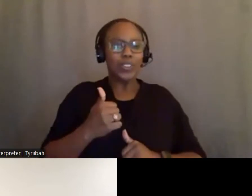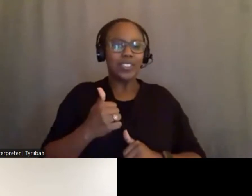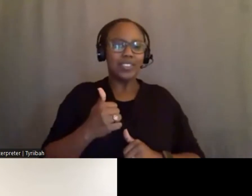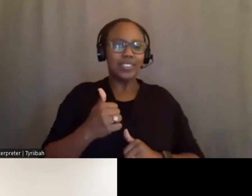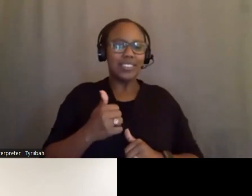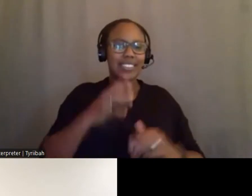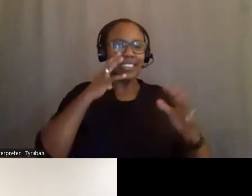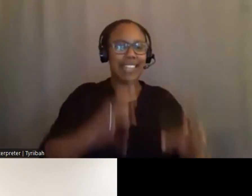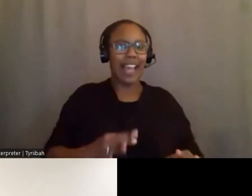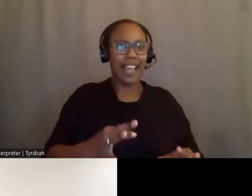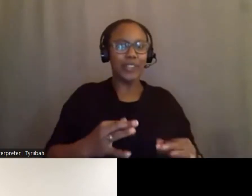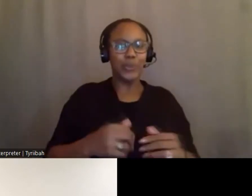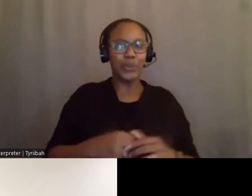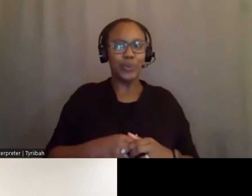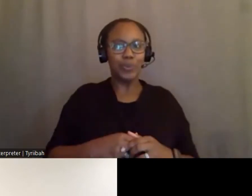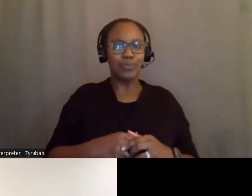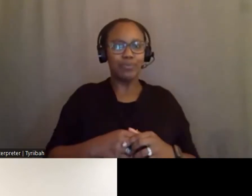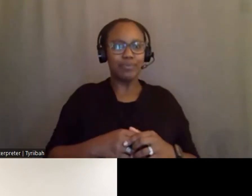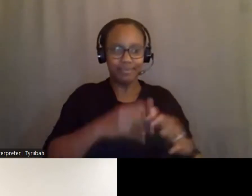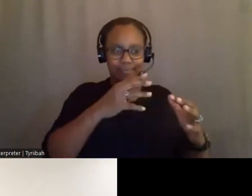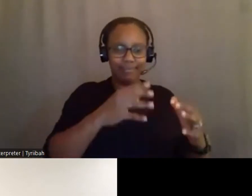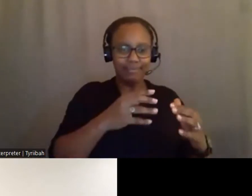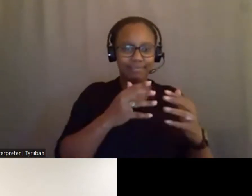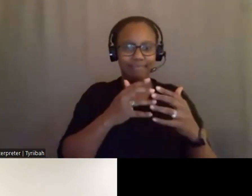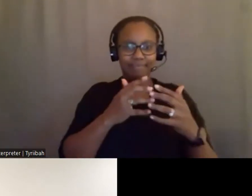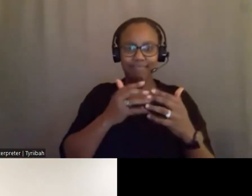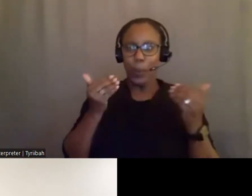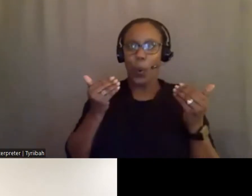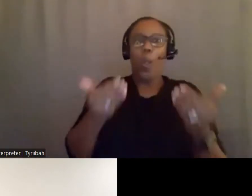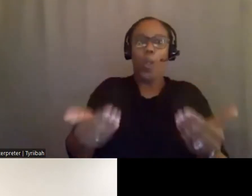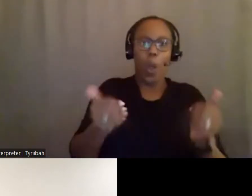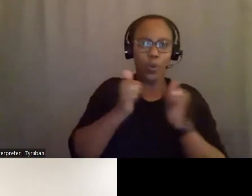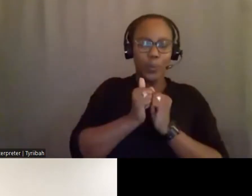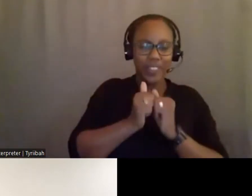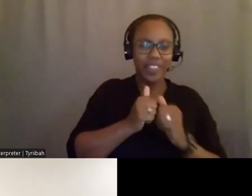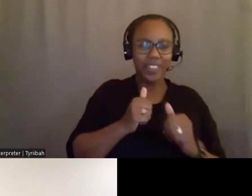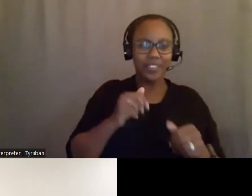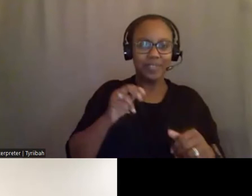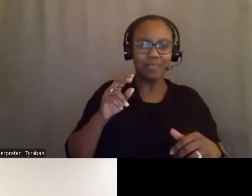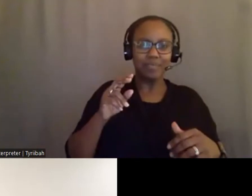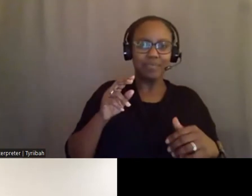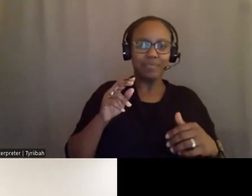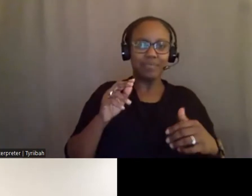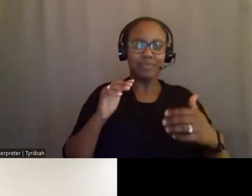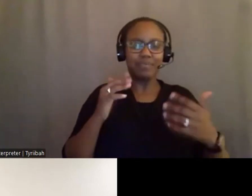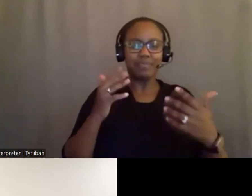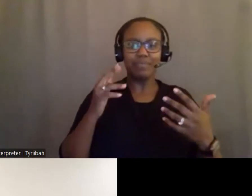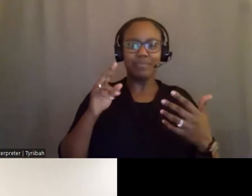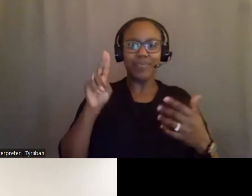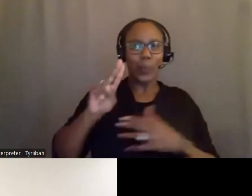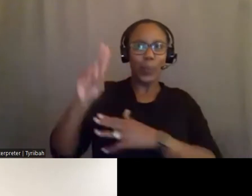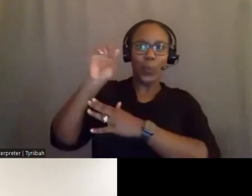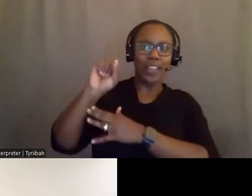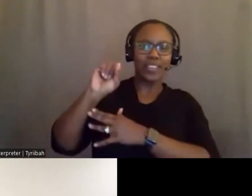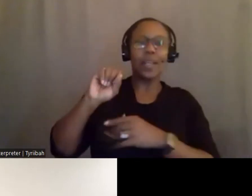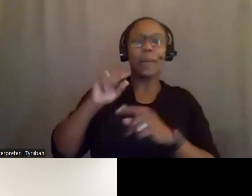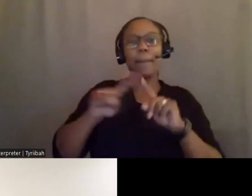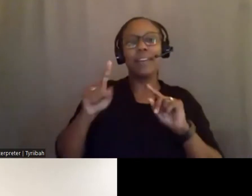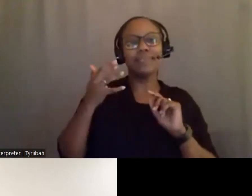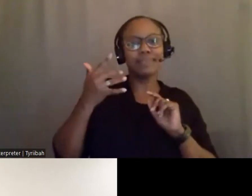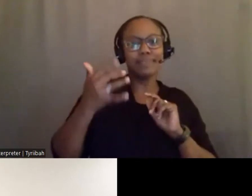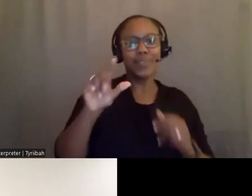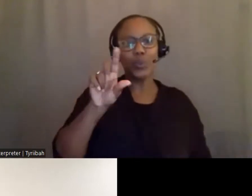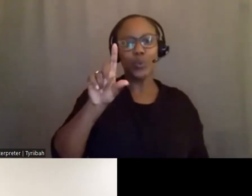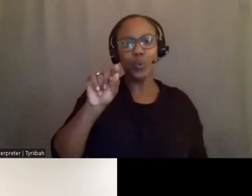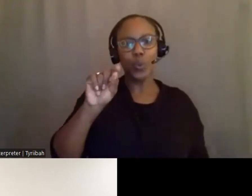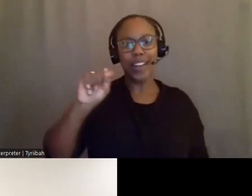least resistance, which is to really kind of accept that now these people are seen as inferior. But going into the 20th century with the